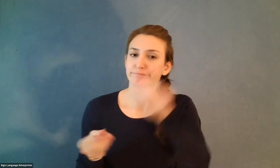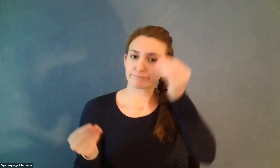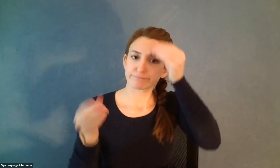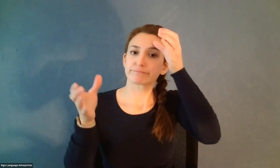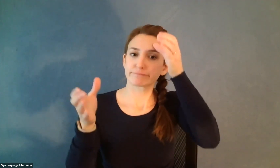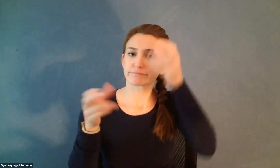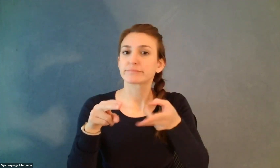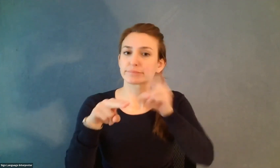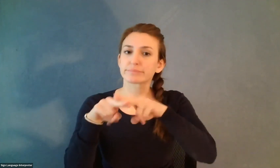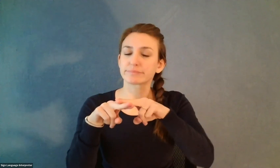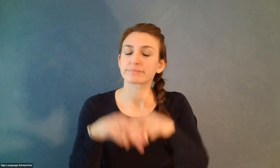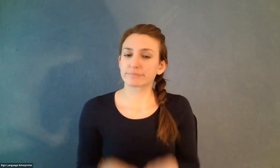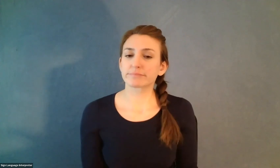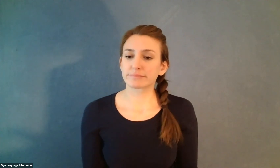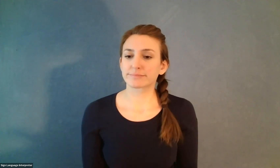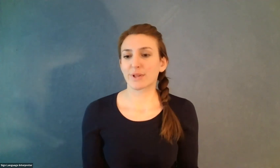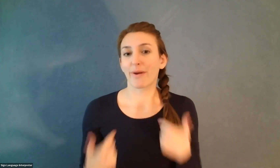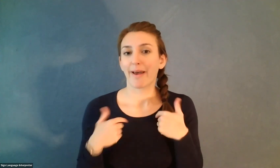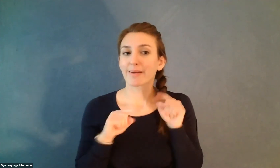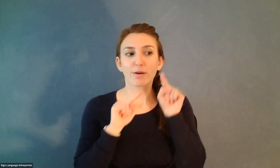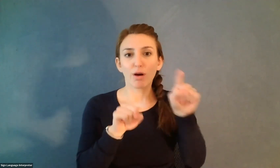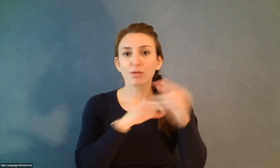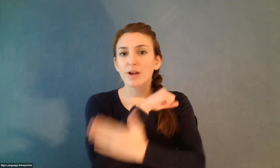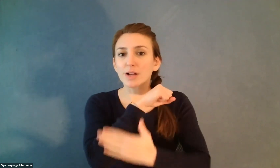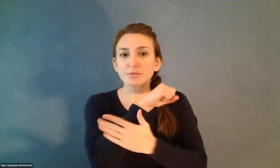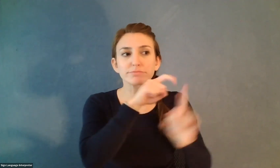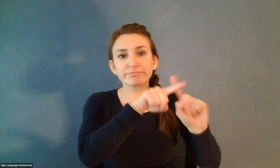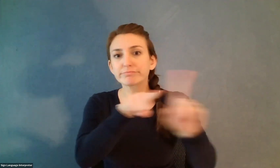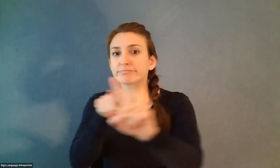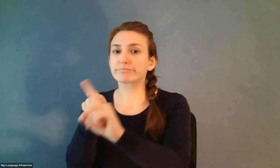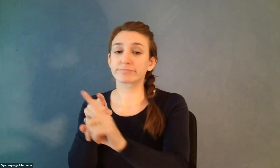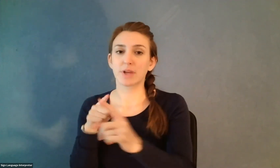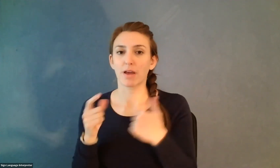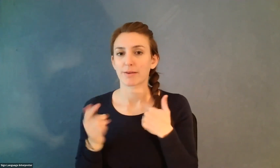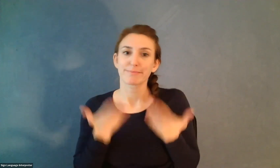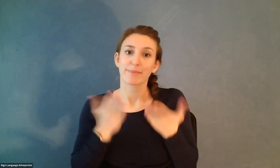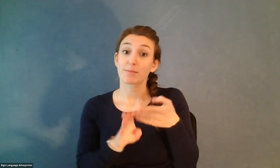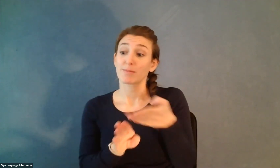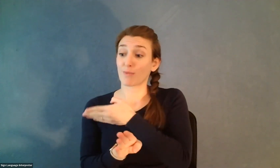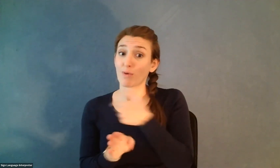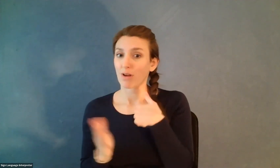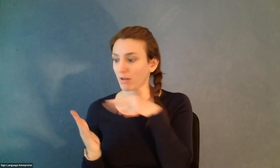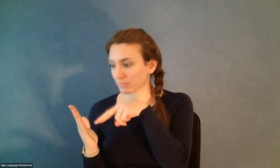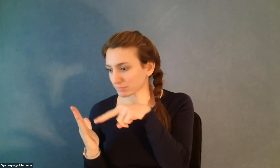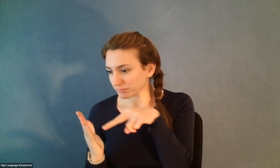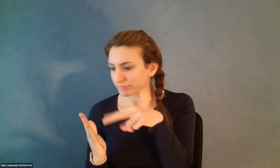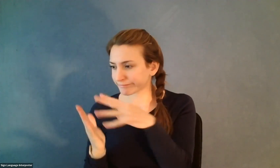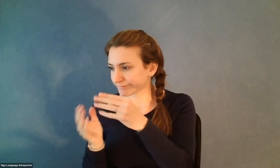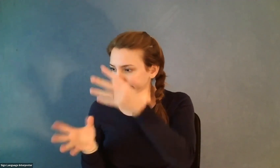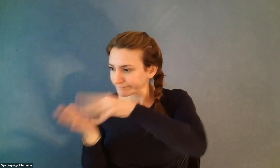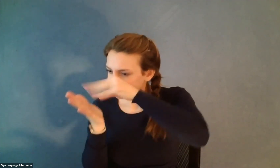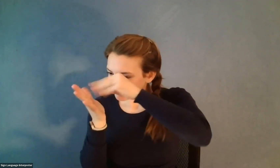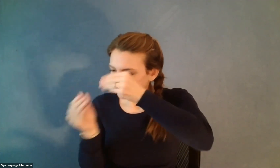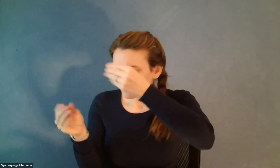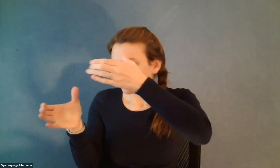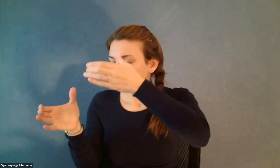the different countries I went to, no matter how much I read about it, when I went there, it was way different. So